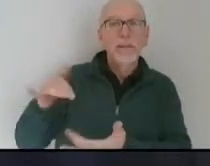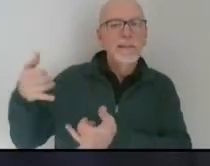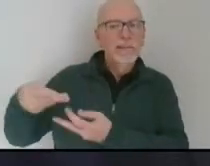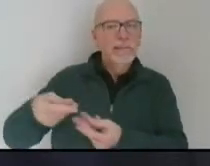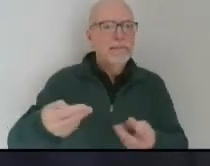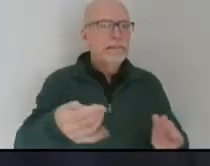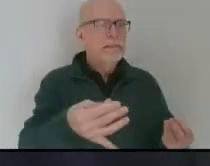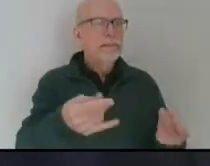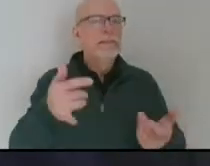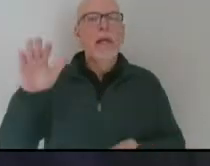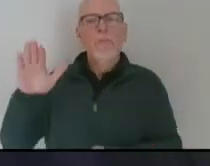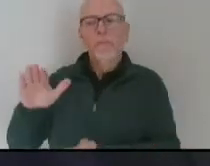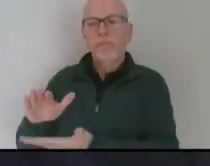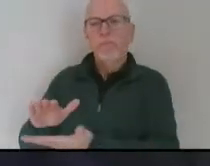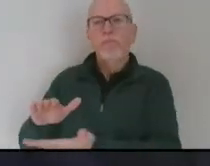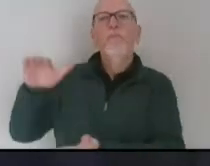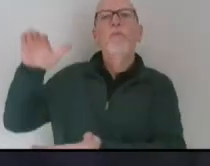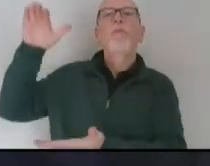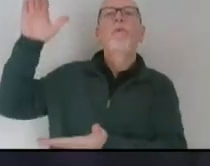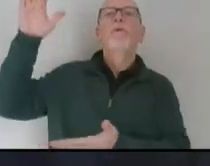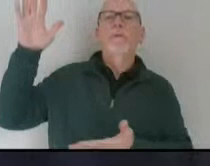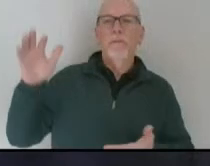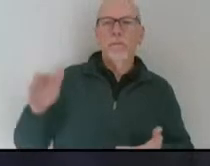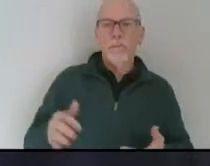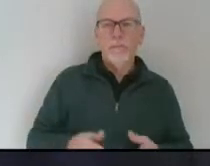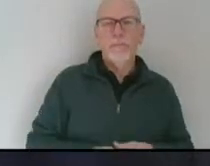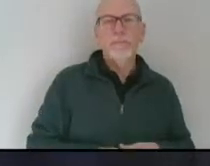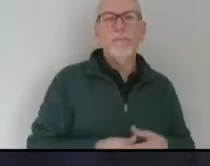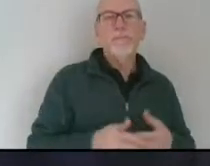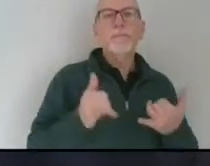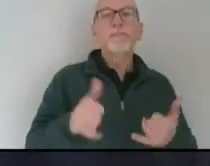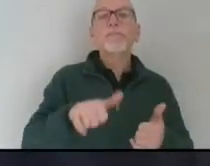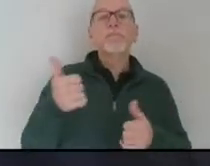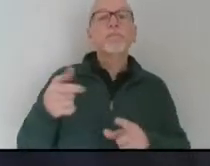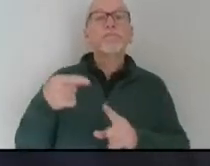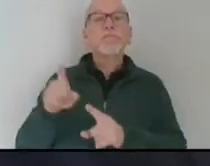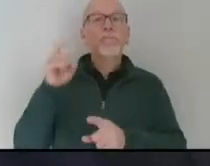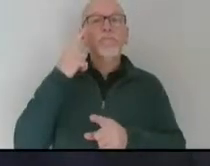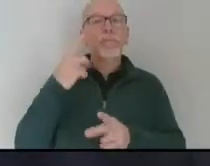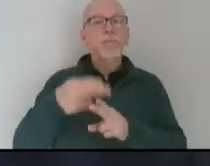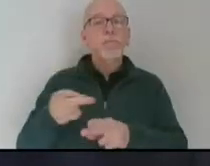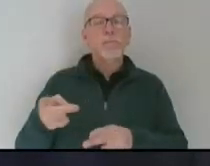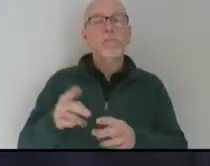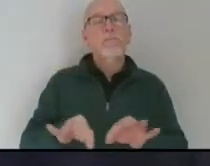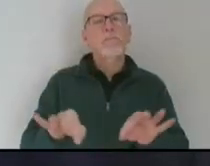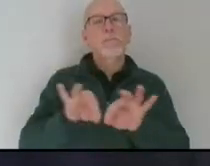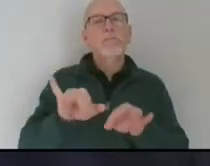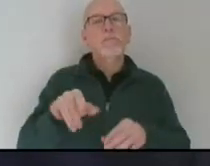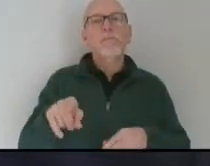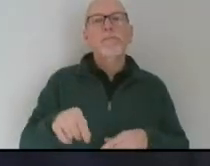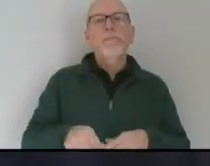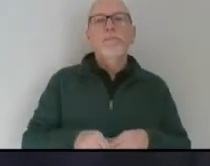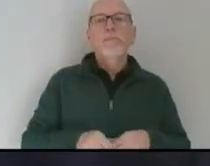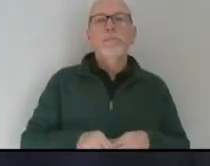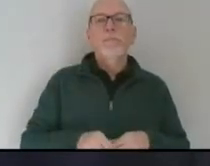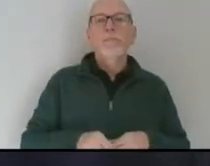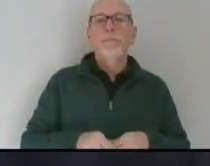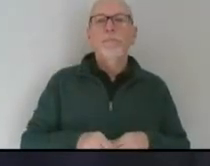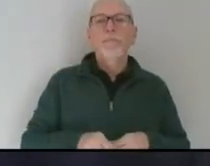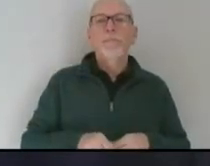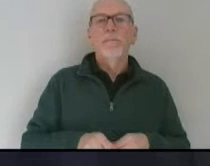services to Hoosiers. And the other point that the governor raised is very important, I think, as well, and that